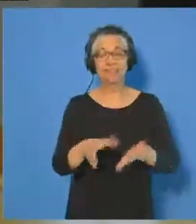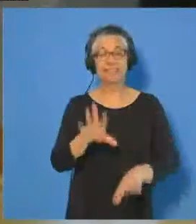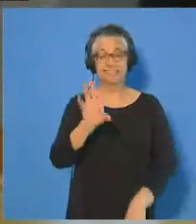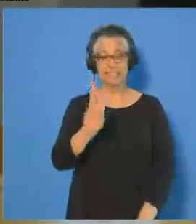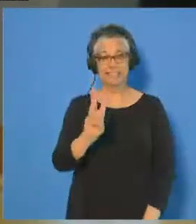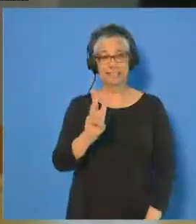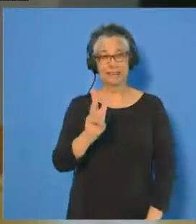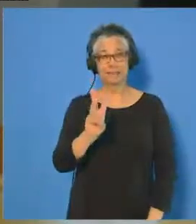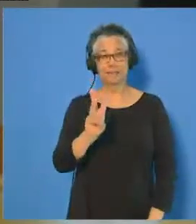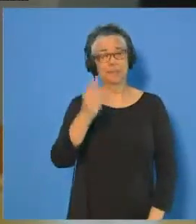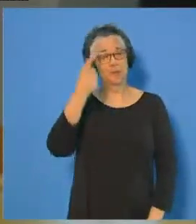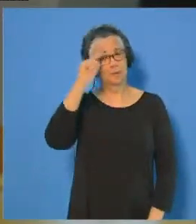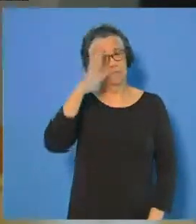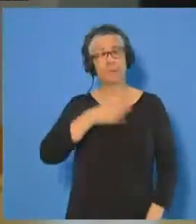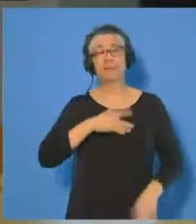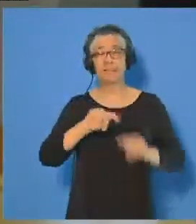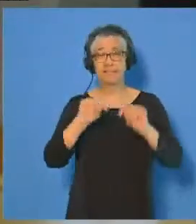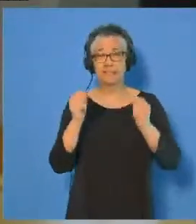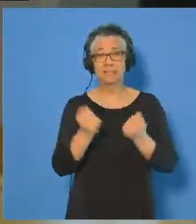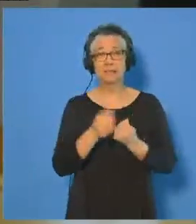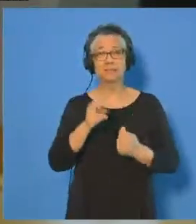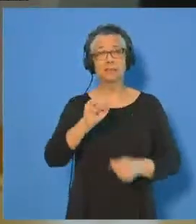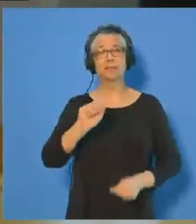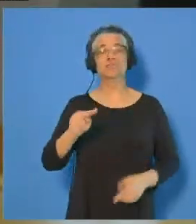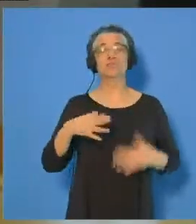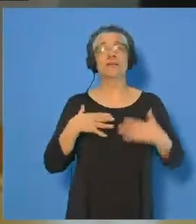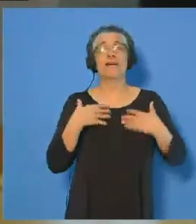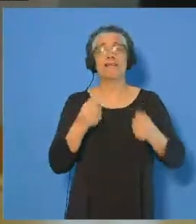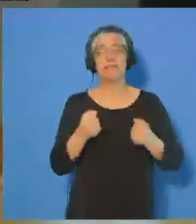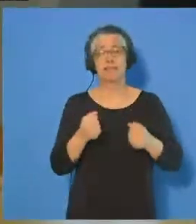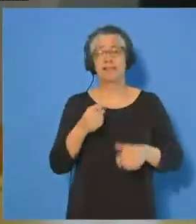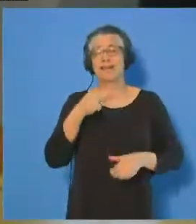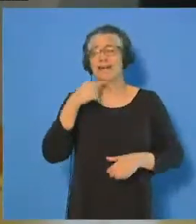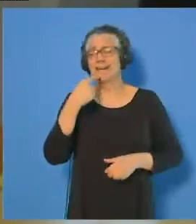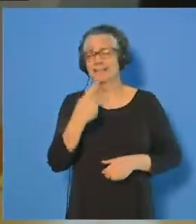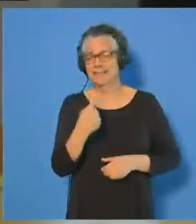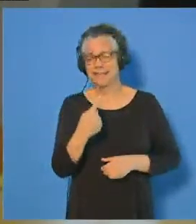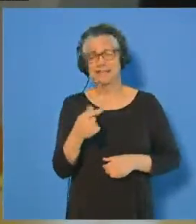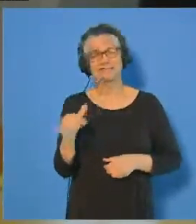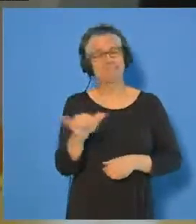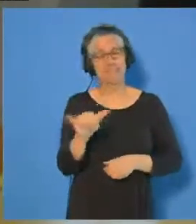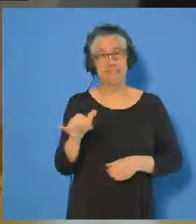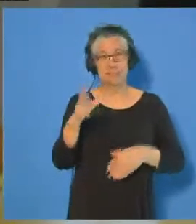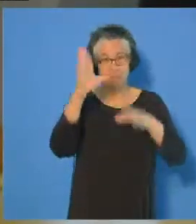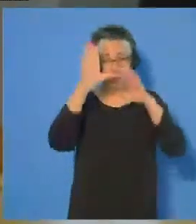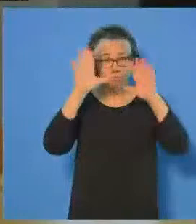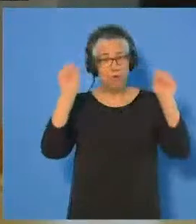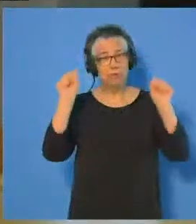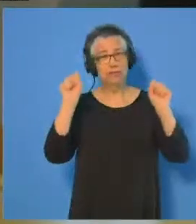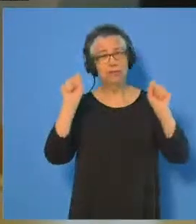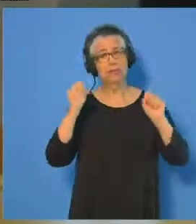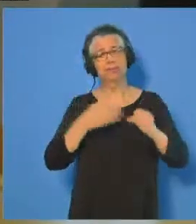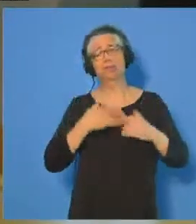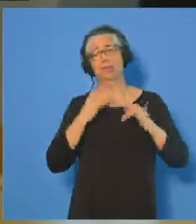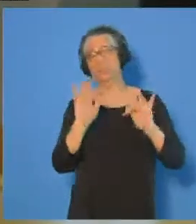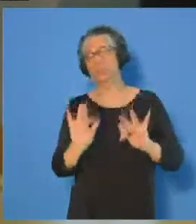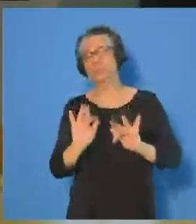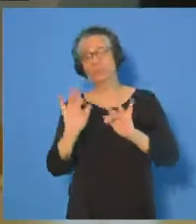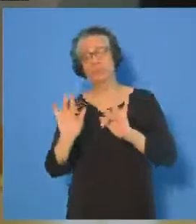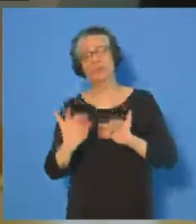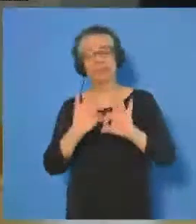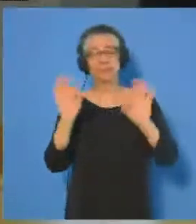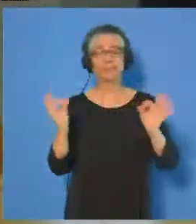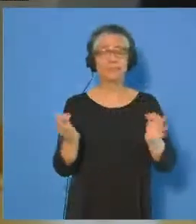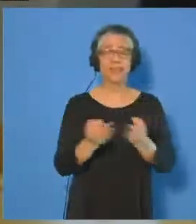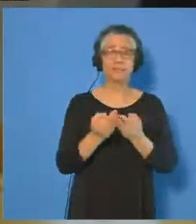On behalf of my entire team at the Ministry of Health, I echo the sentiments of the Premier and wish to extend my sincere condolences to the